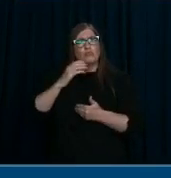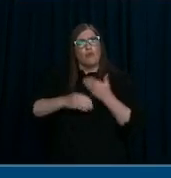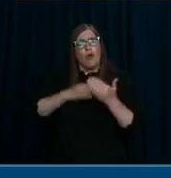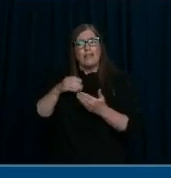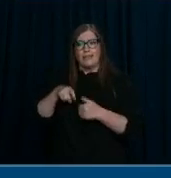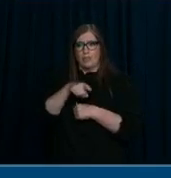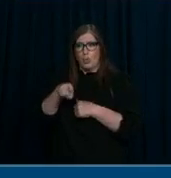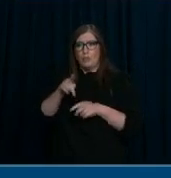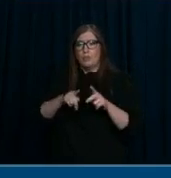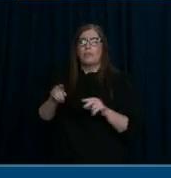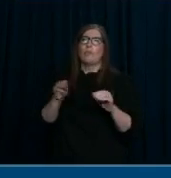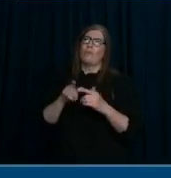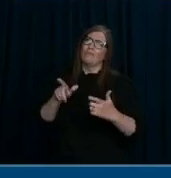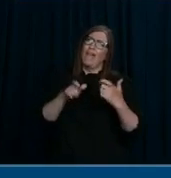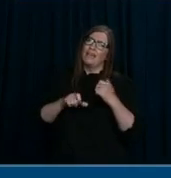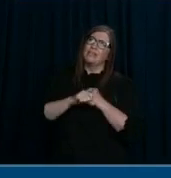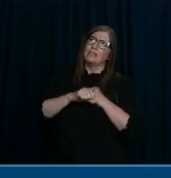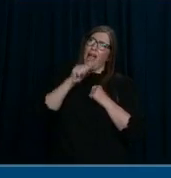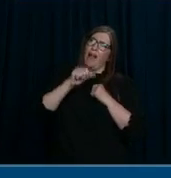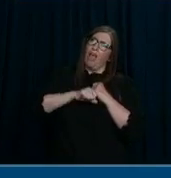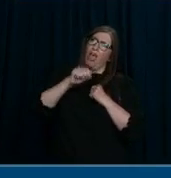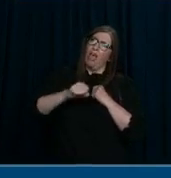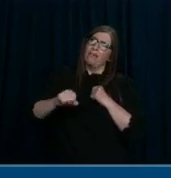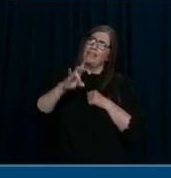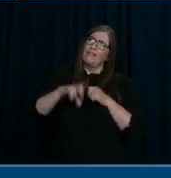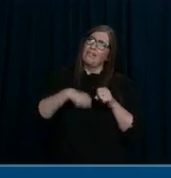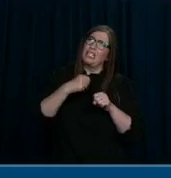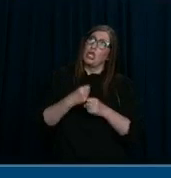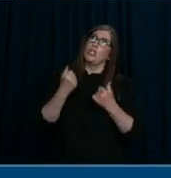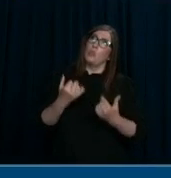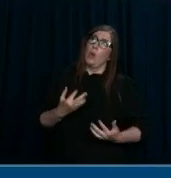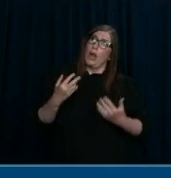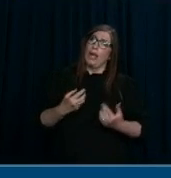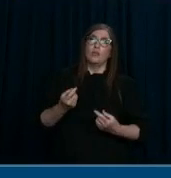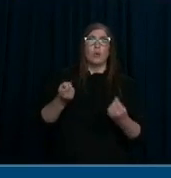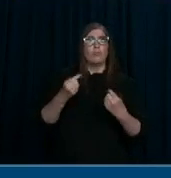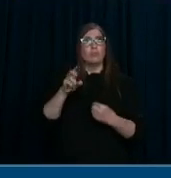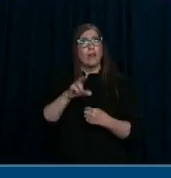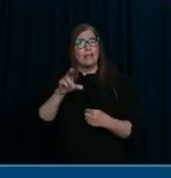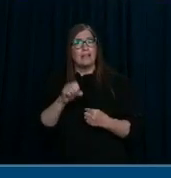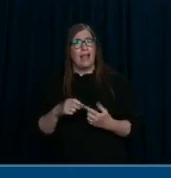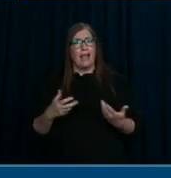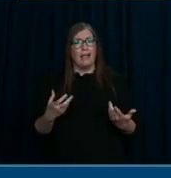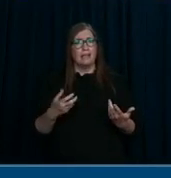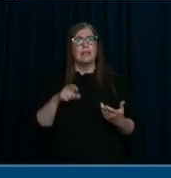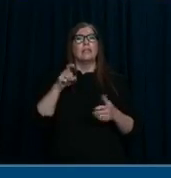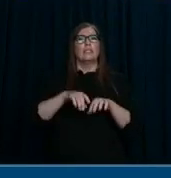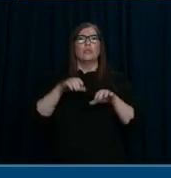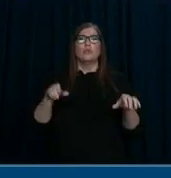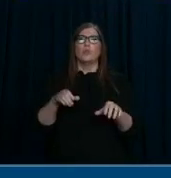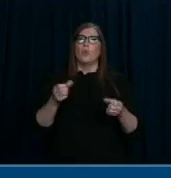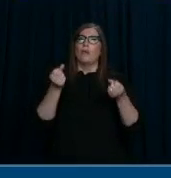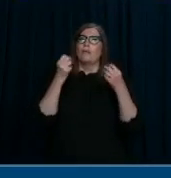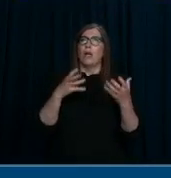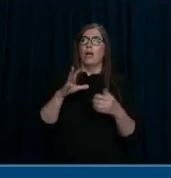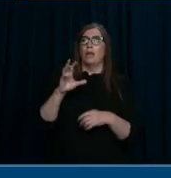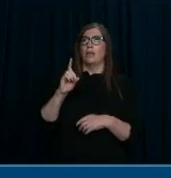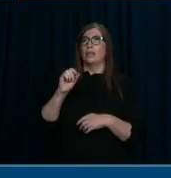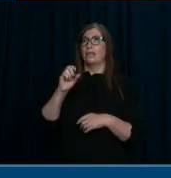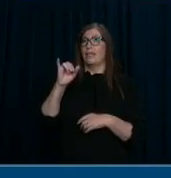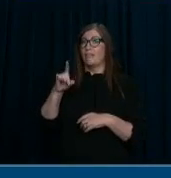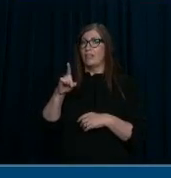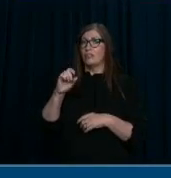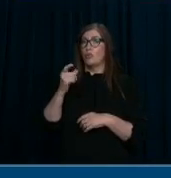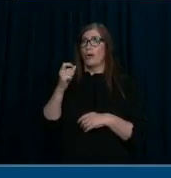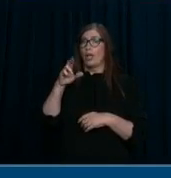more quickly so they're not waiting 7 years in order to get into this country. There's a lot that we need to do, and David Schweikert is against